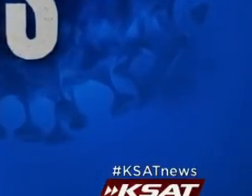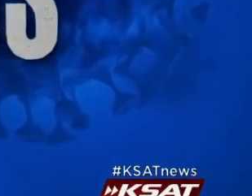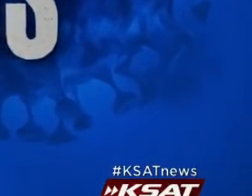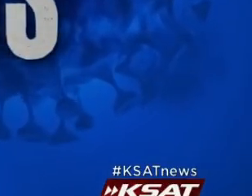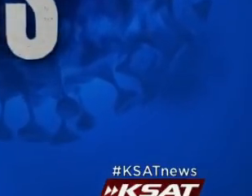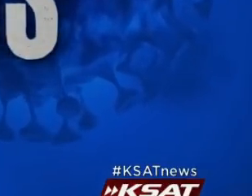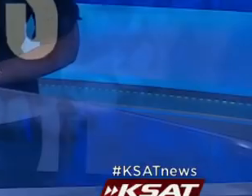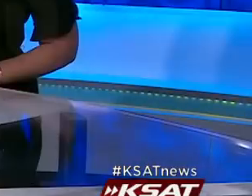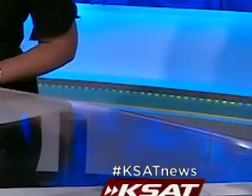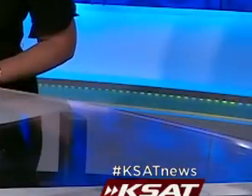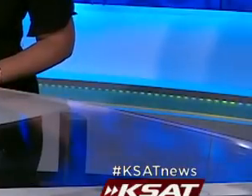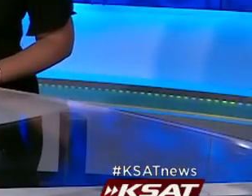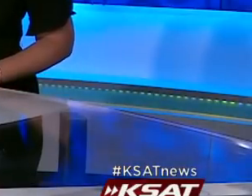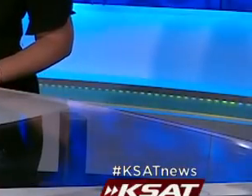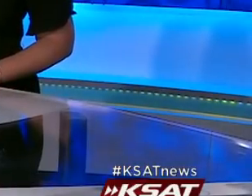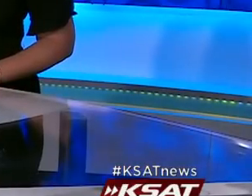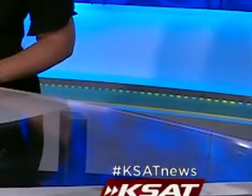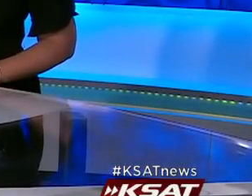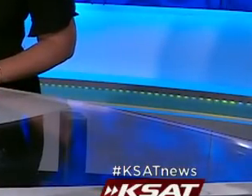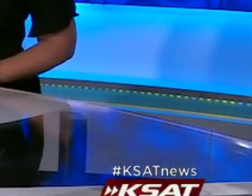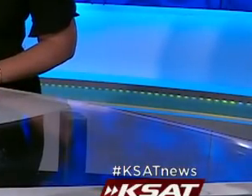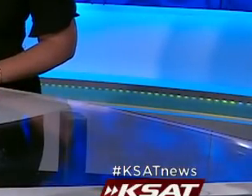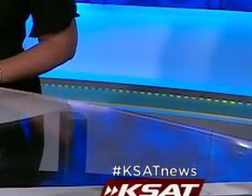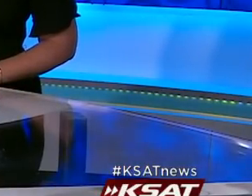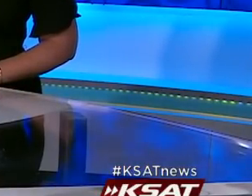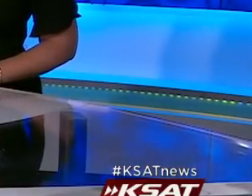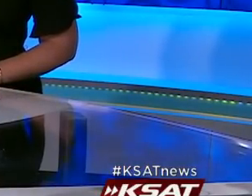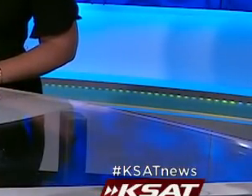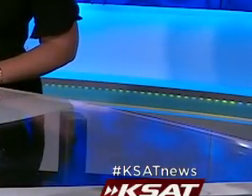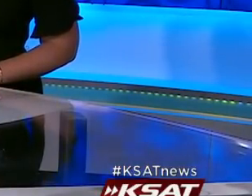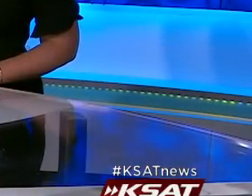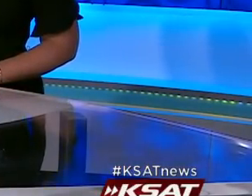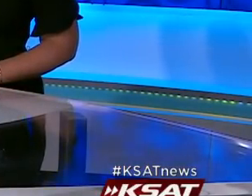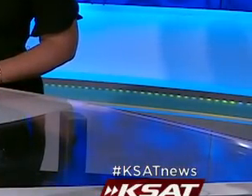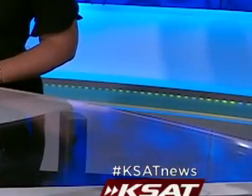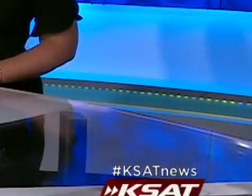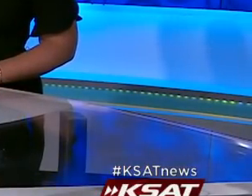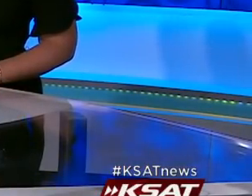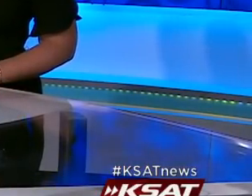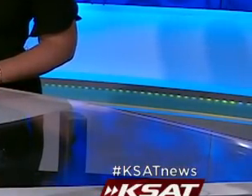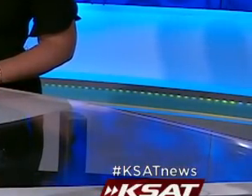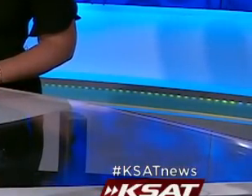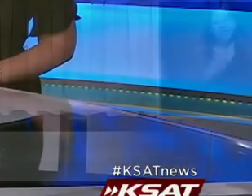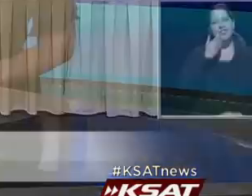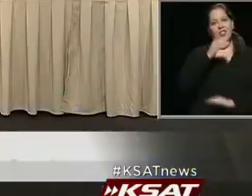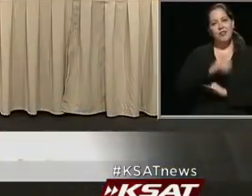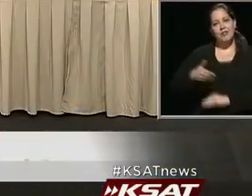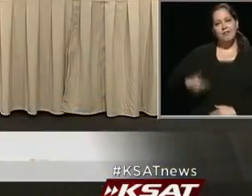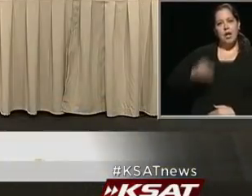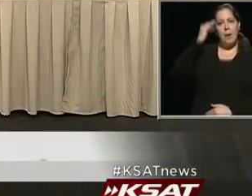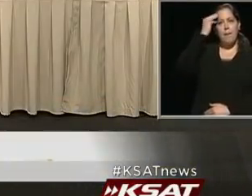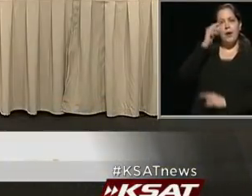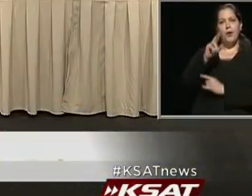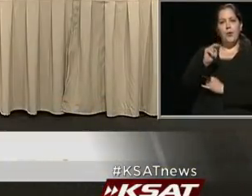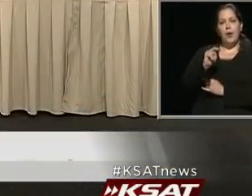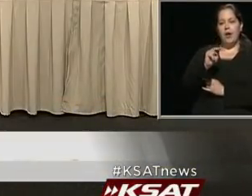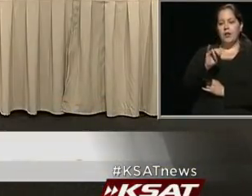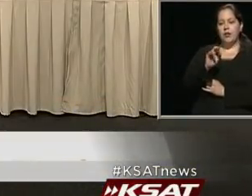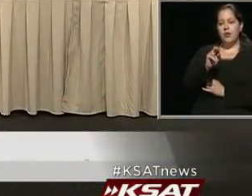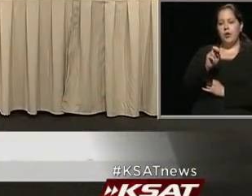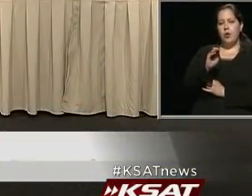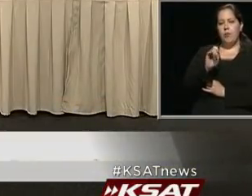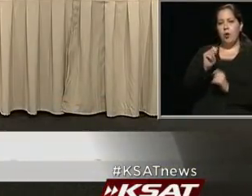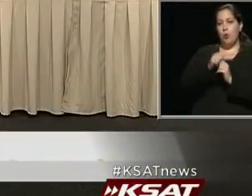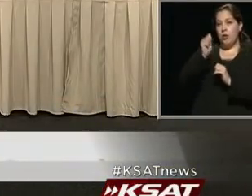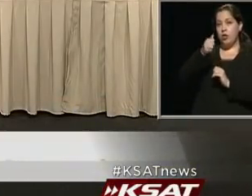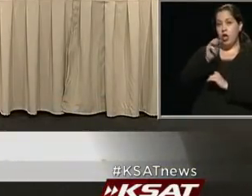that's in Houston, but the same thing is happening in San Antonio. The mayor talked about it last night when we talked to him about the fact that the